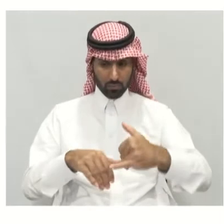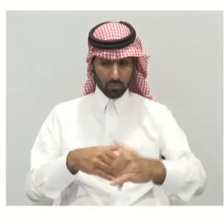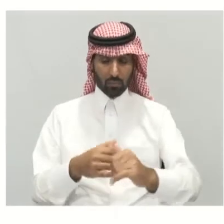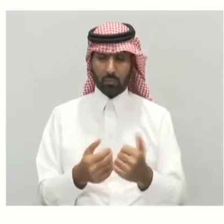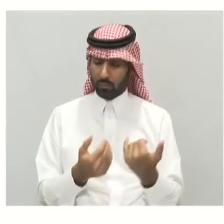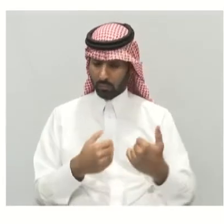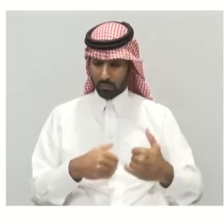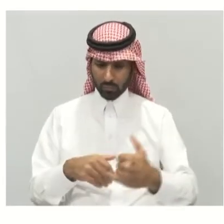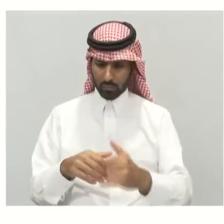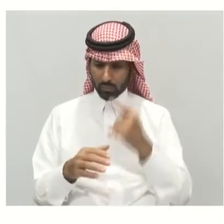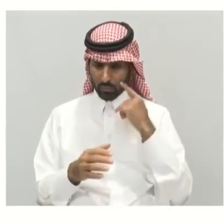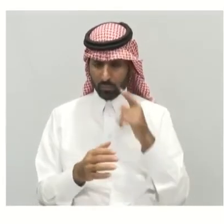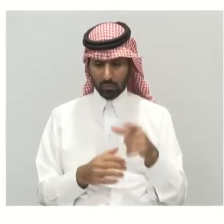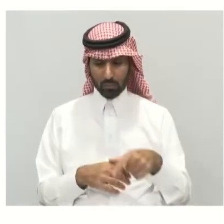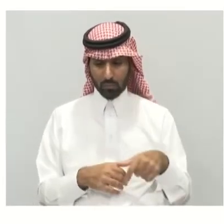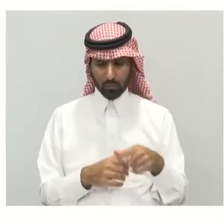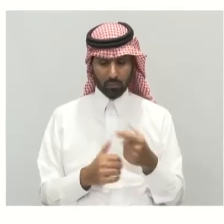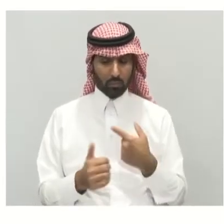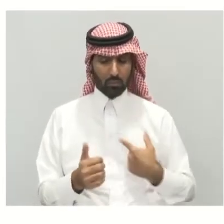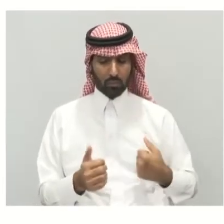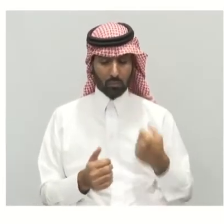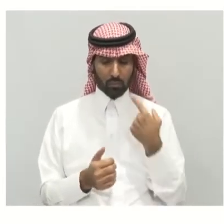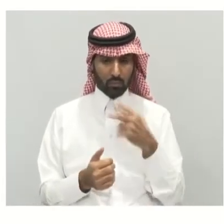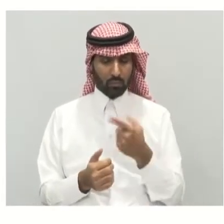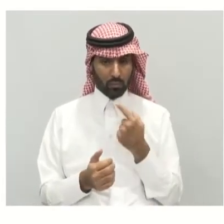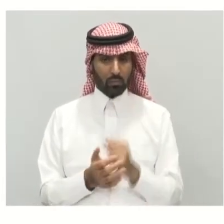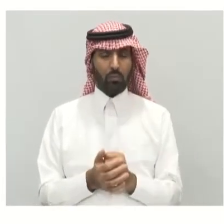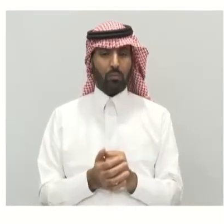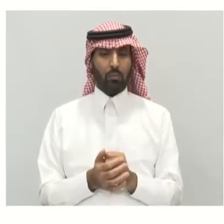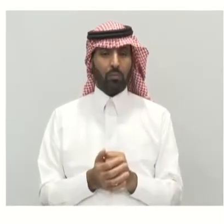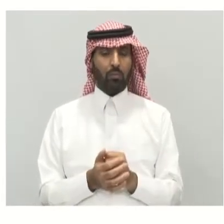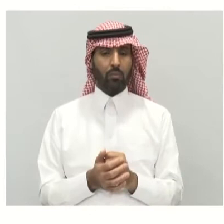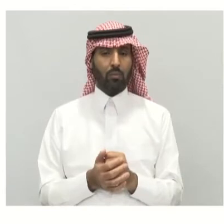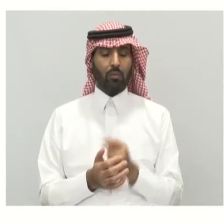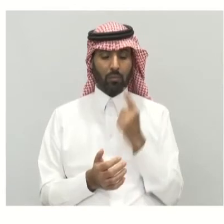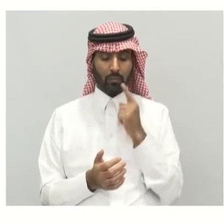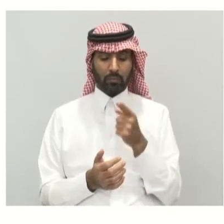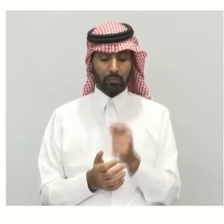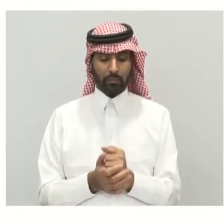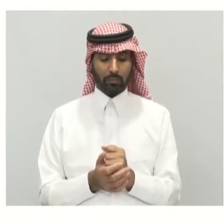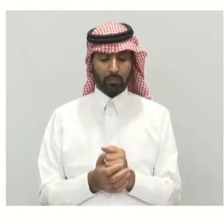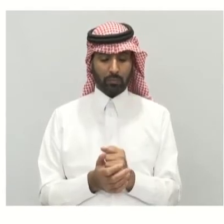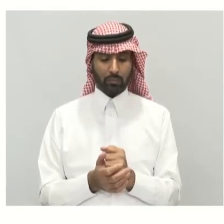bike? They mentioned the name of the river. What is the